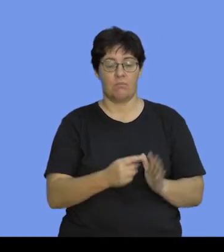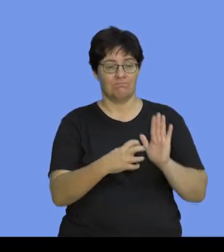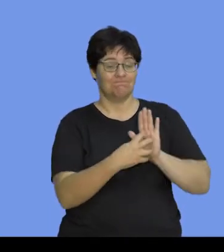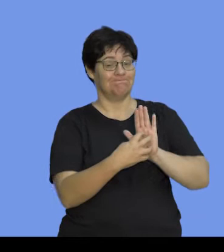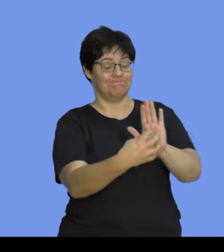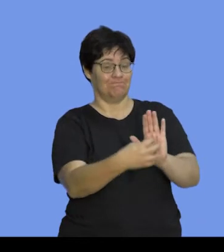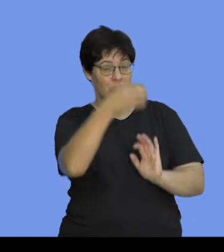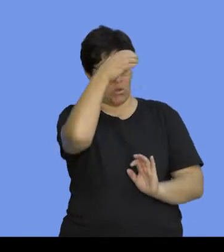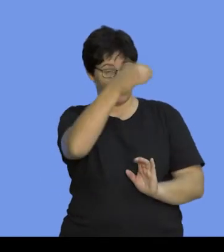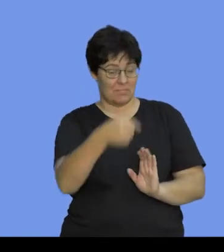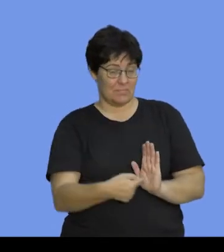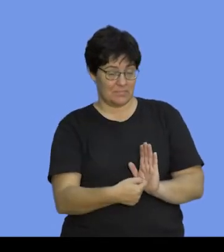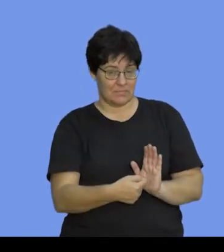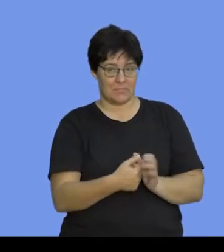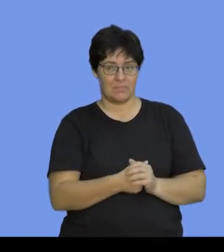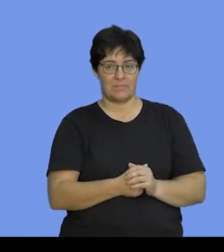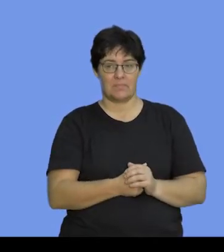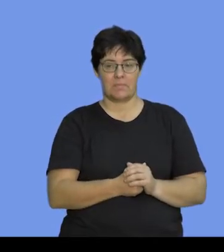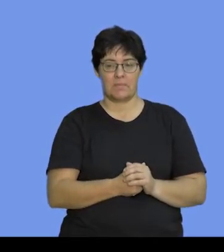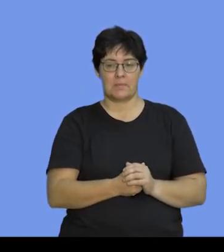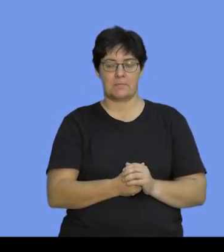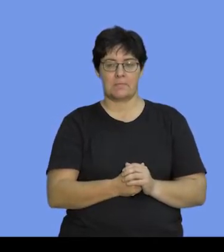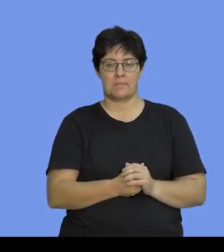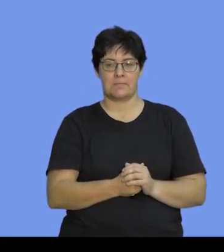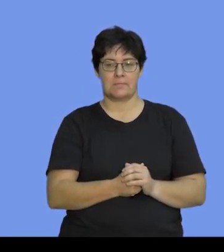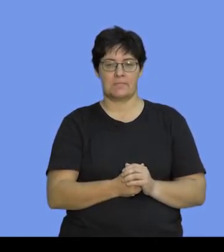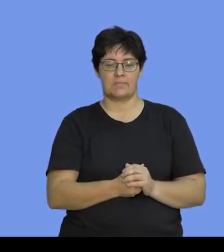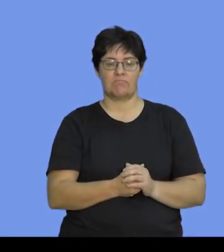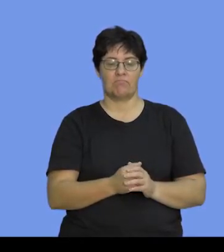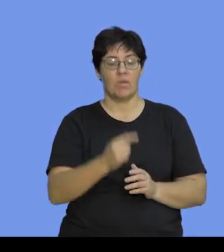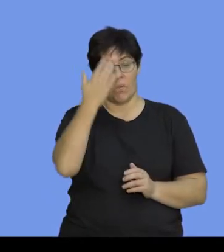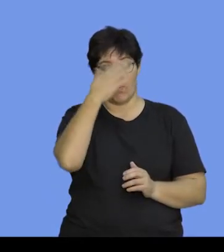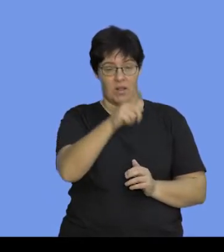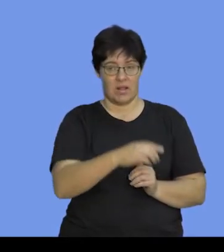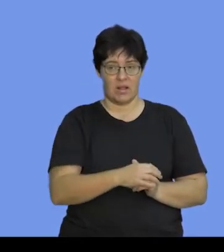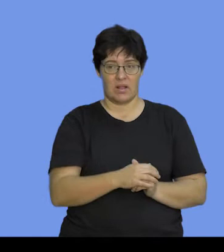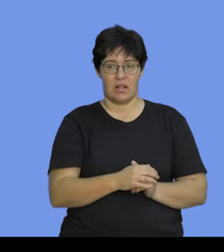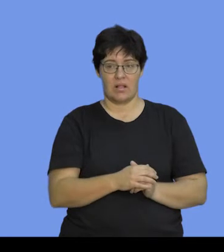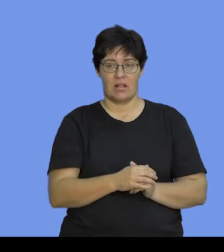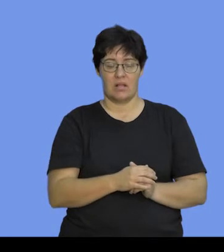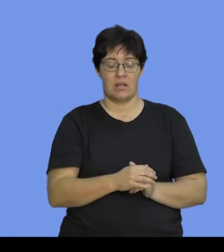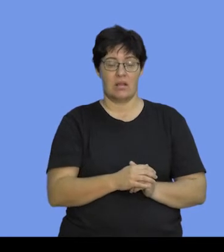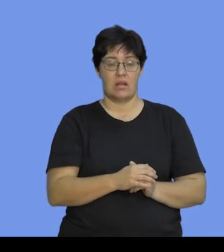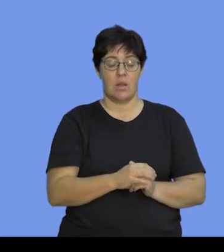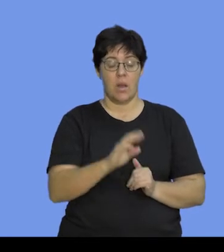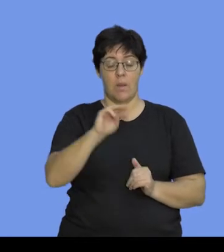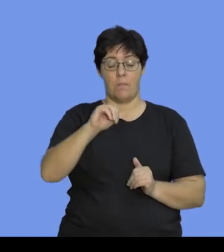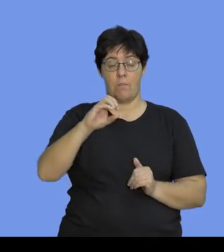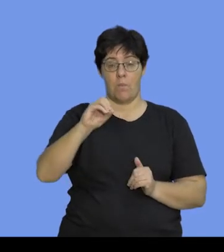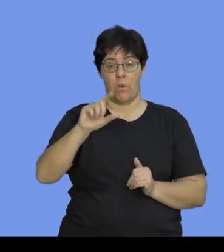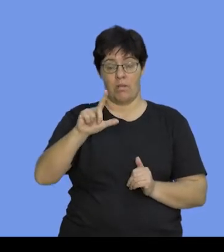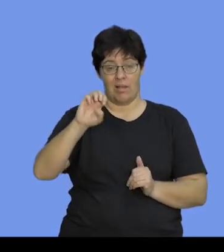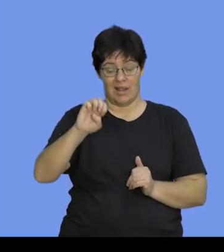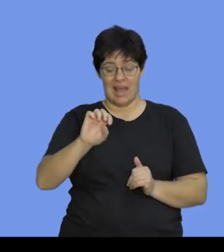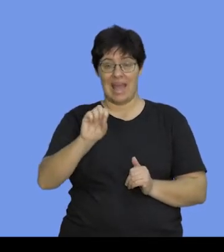bigger concept of quantitative aspects of chemical change, we know that the mole is the SI unit of